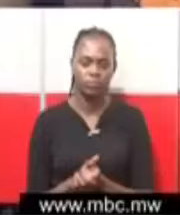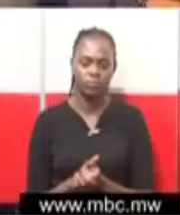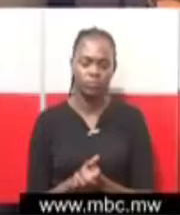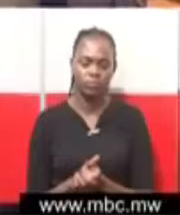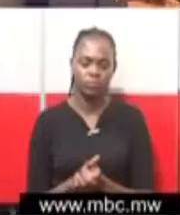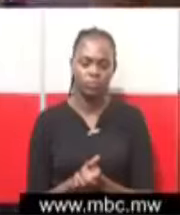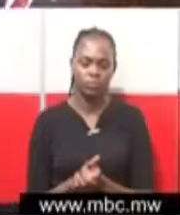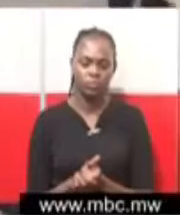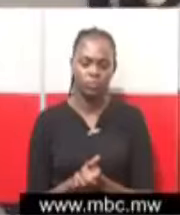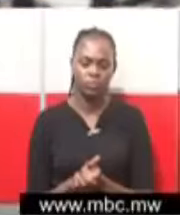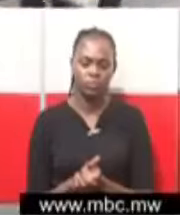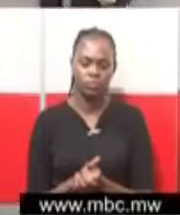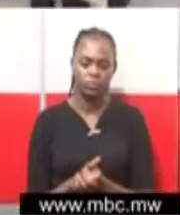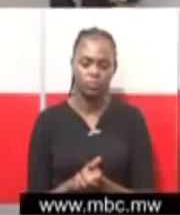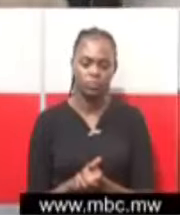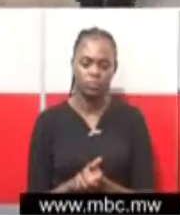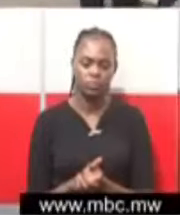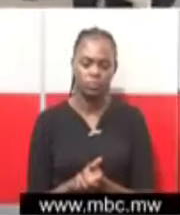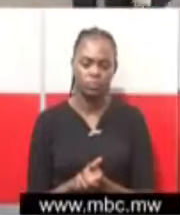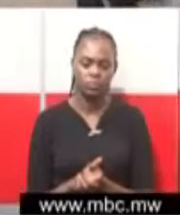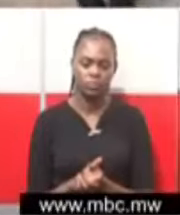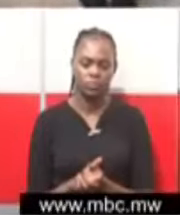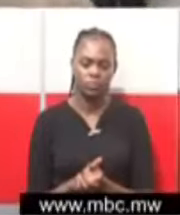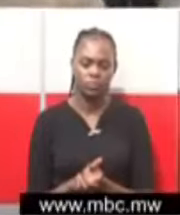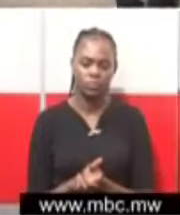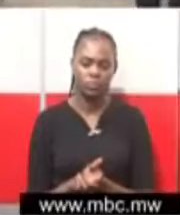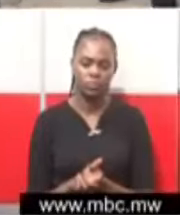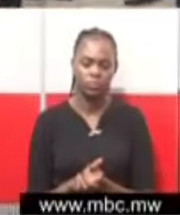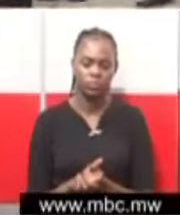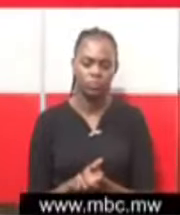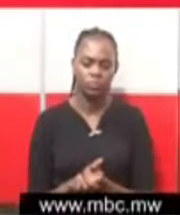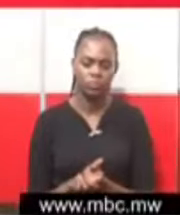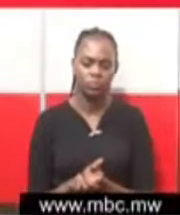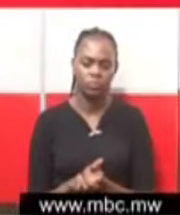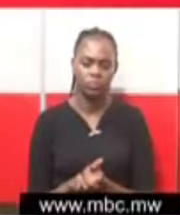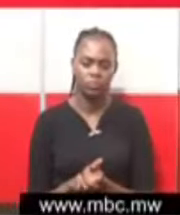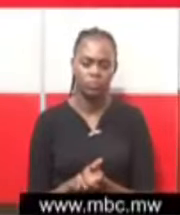Tinkachpeya, MBC News, Maputo, Mozambique.